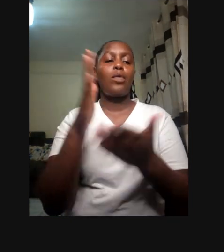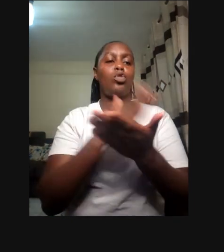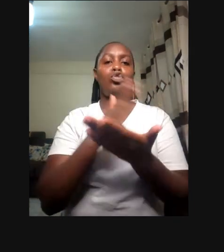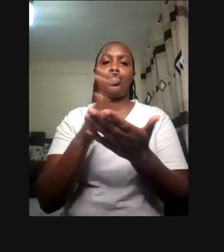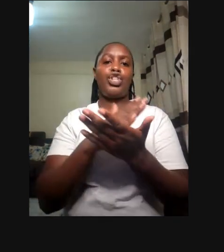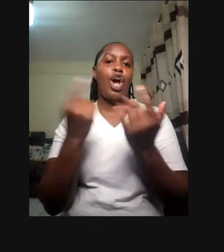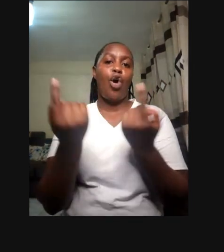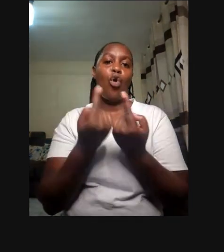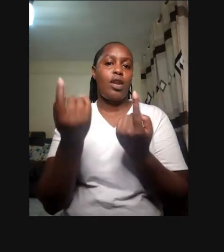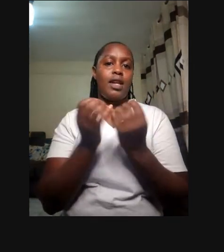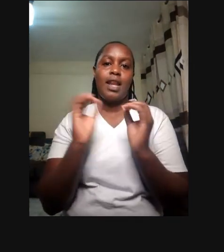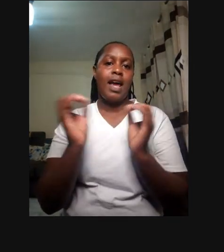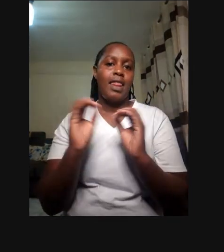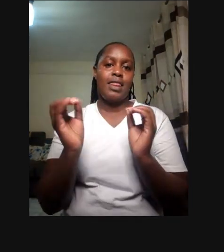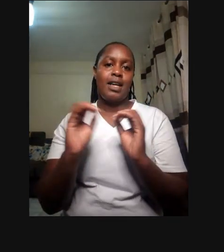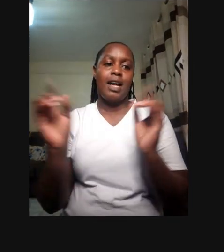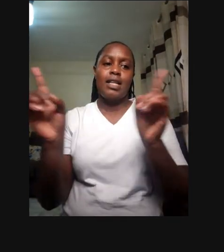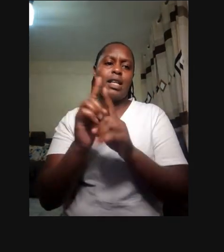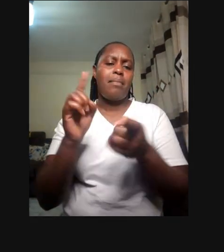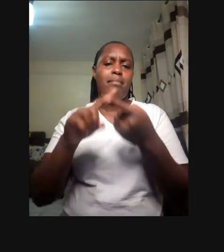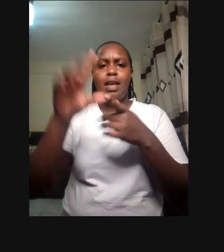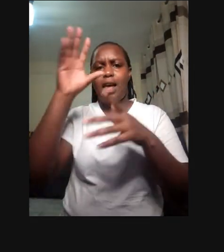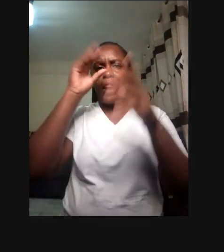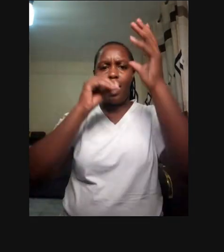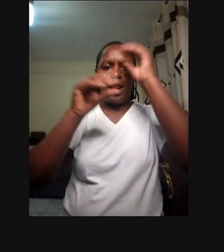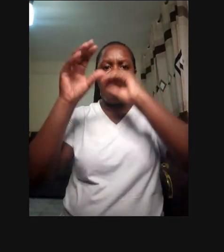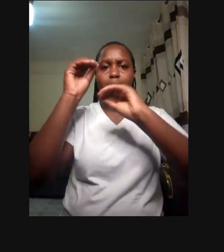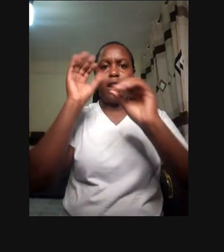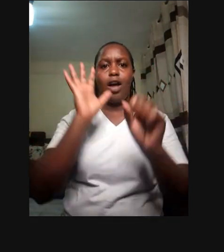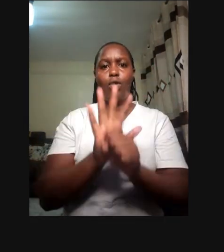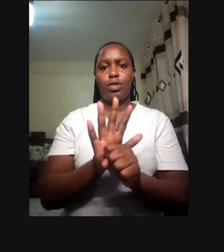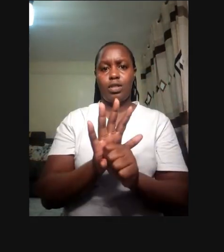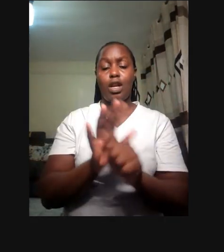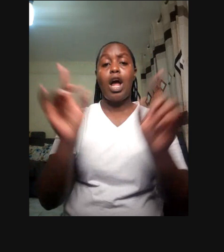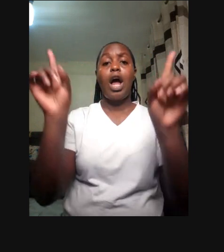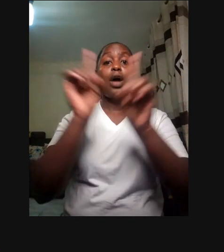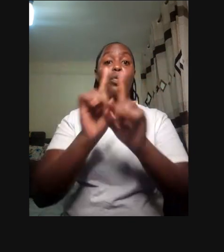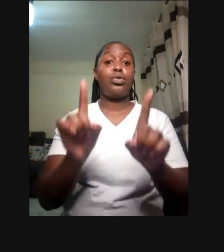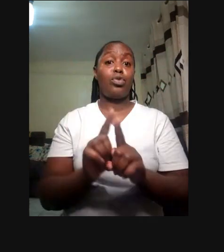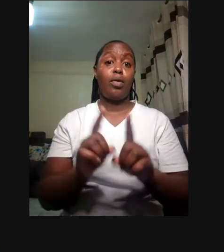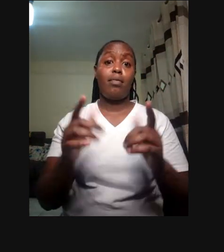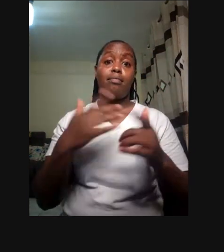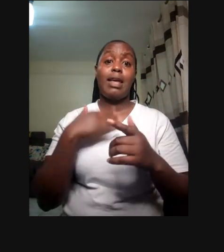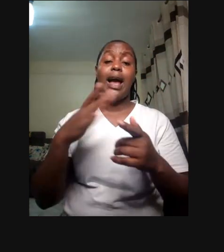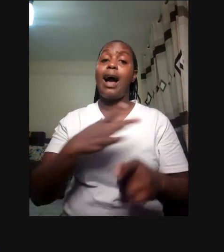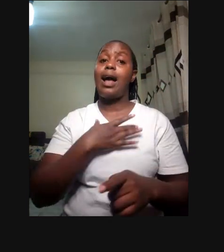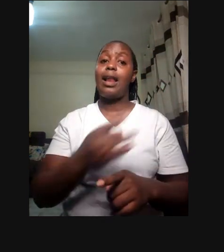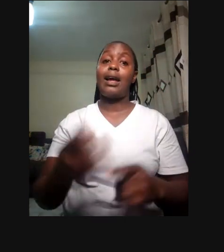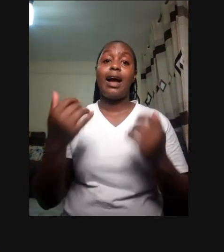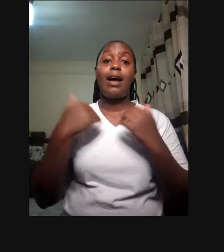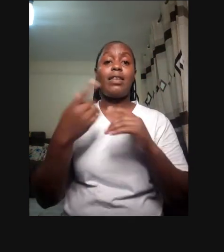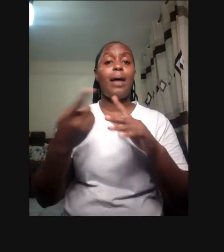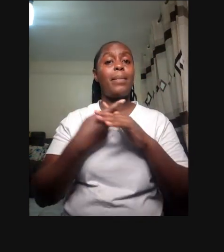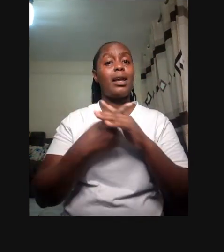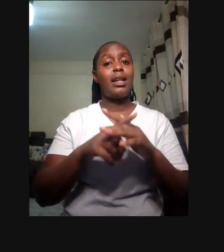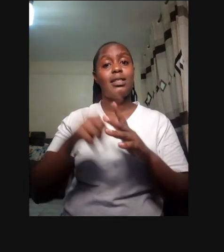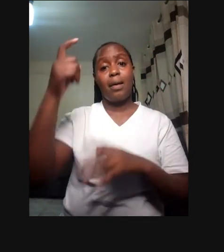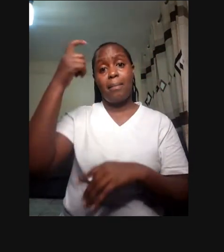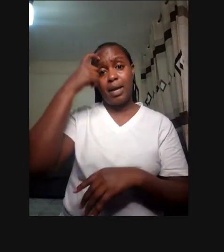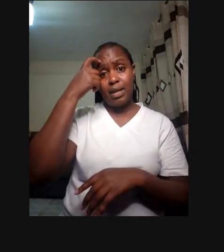the speakers, and I'm a fan of having a beginner's mindset. And think that is one of the things that I will leave